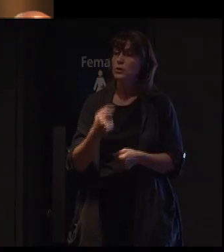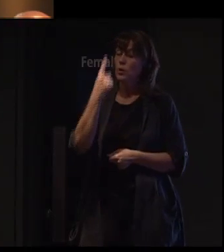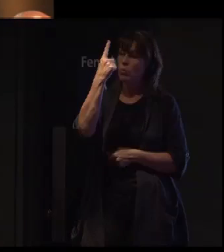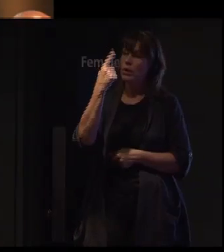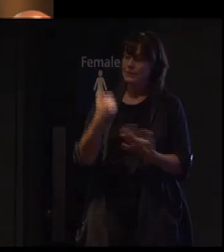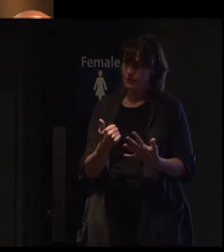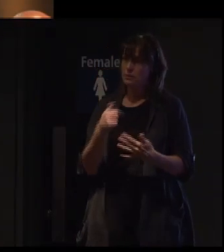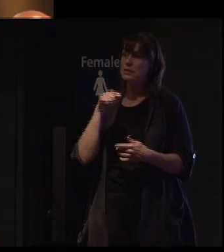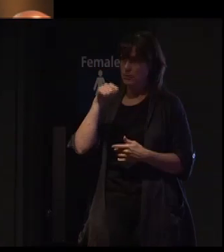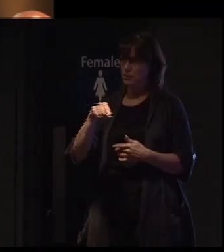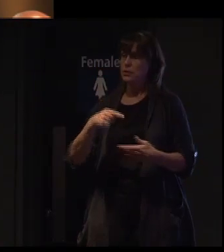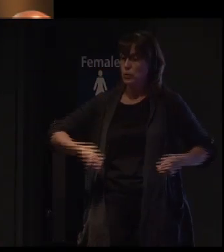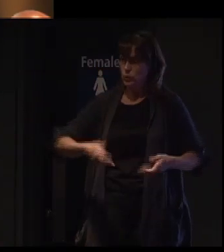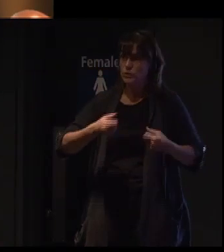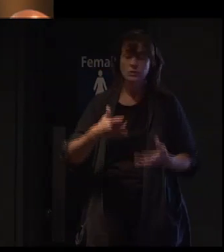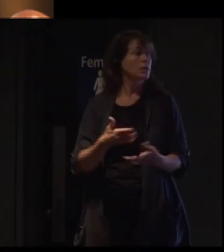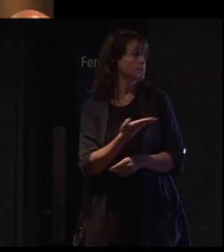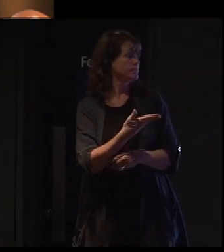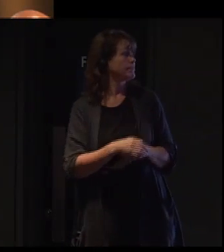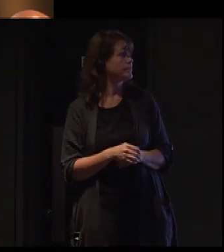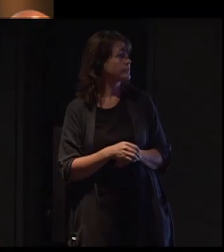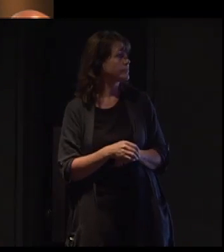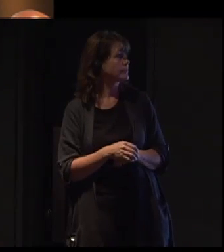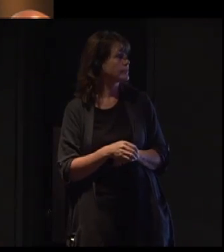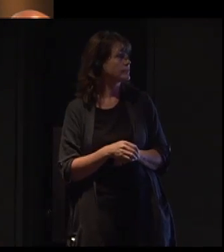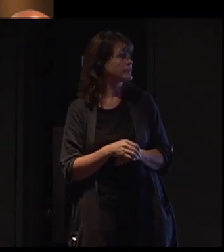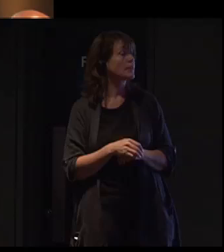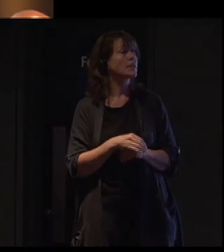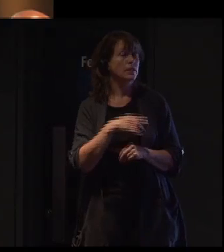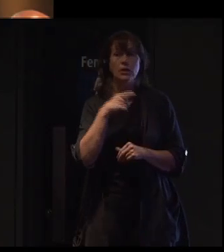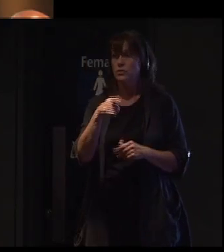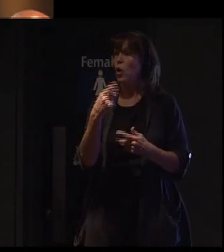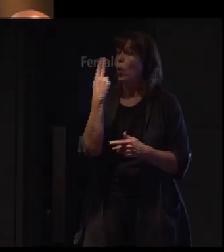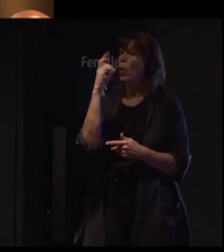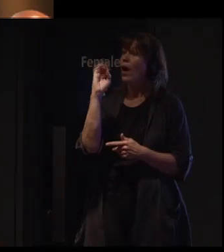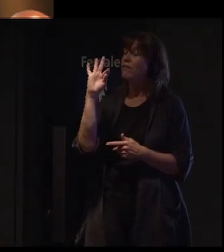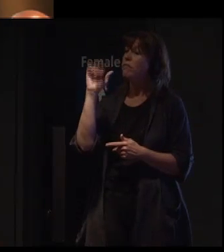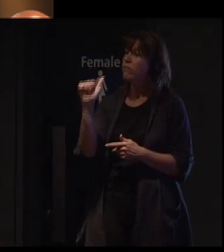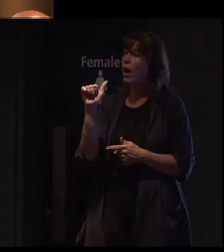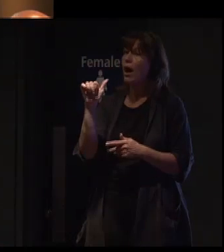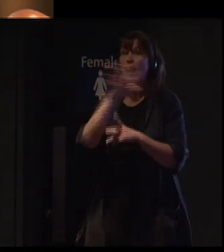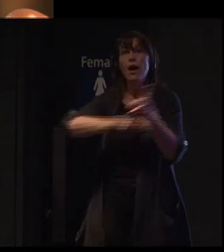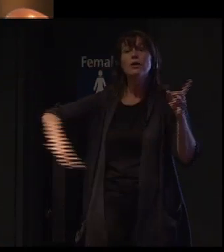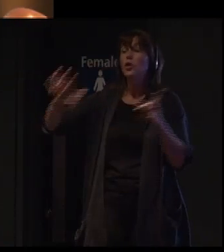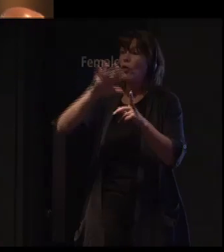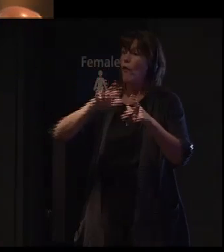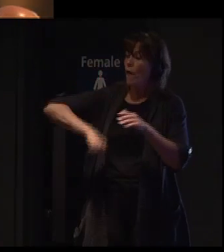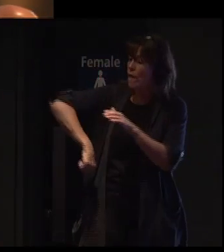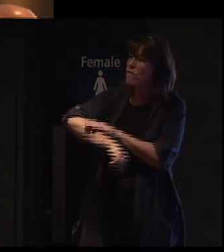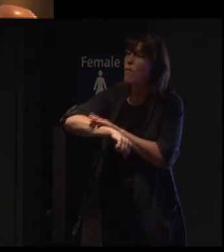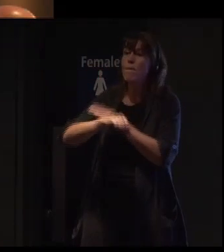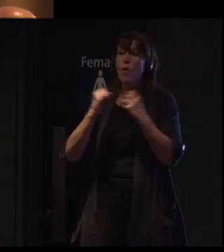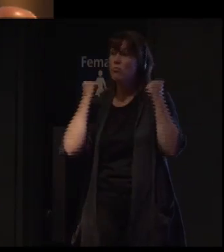than 500,000 active disabled football fans in Europe, in the UEFA region. That means football fans that sometimes